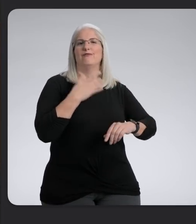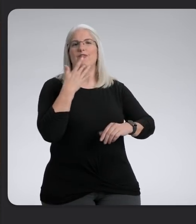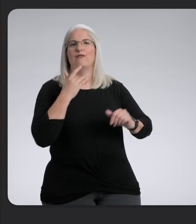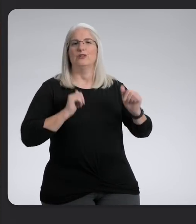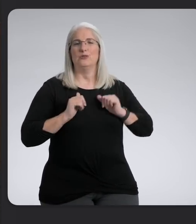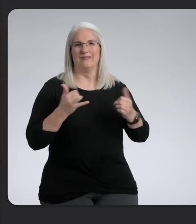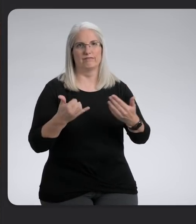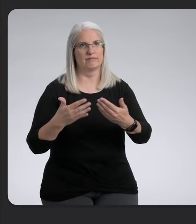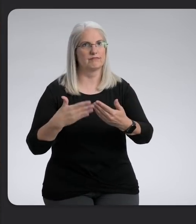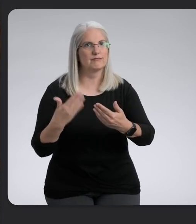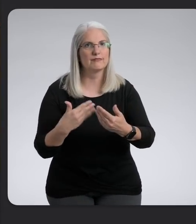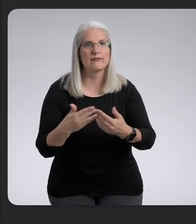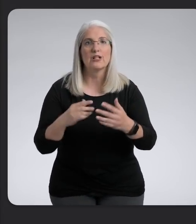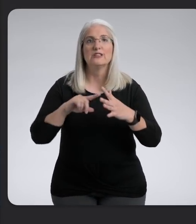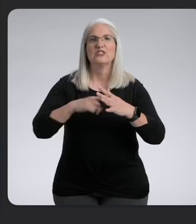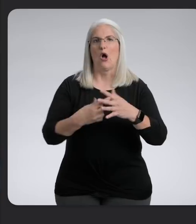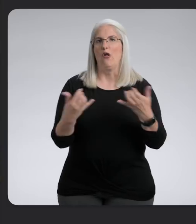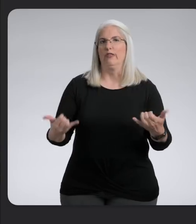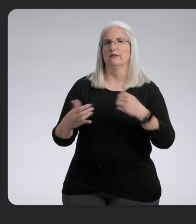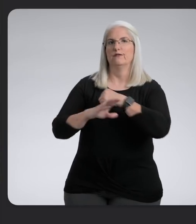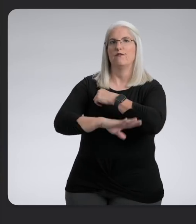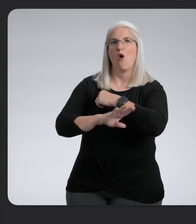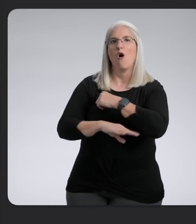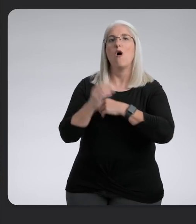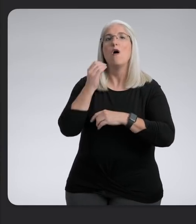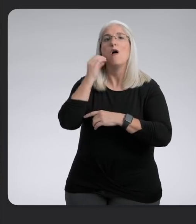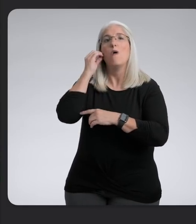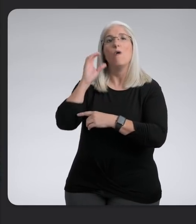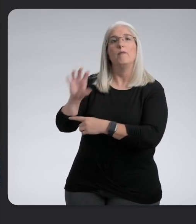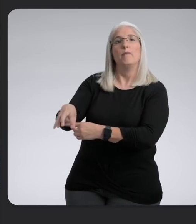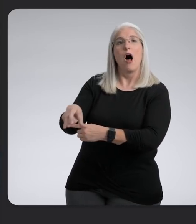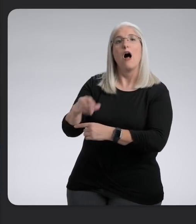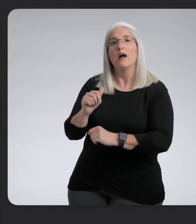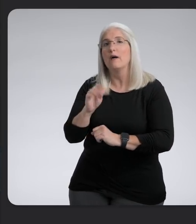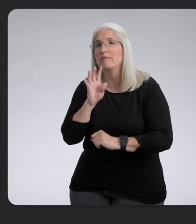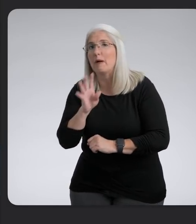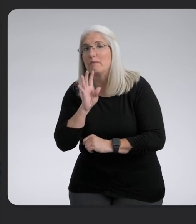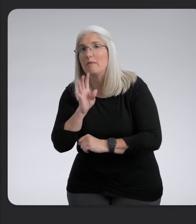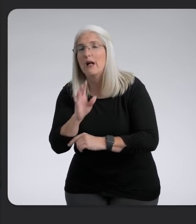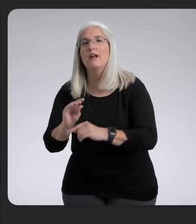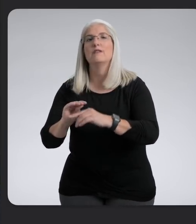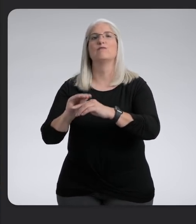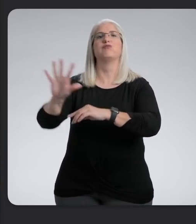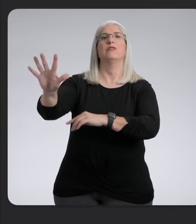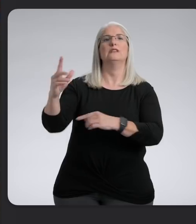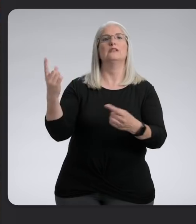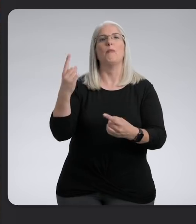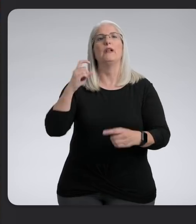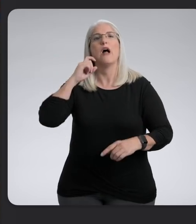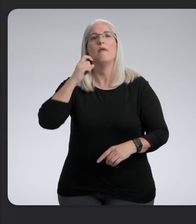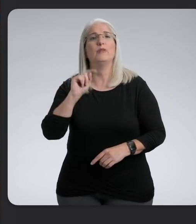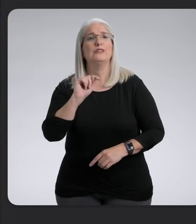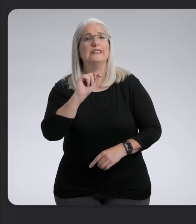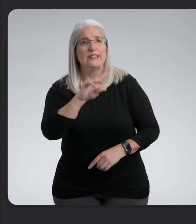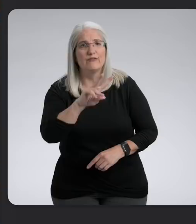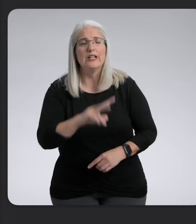Starting this fall, you can ask Siri on HomePod Mini to play something on your Apple TV, completely hands-free. Hey Siri, watch the latest